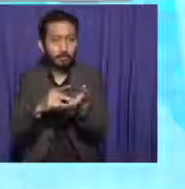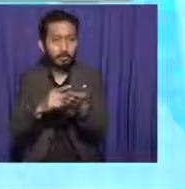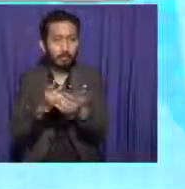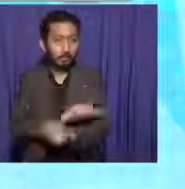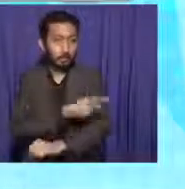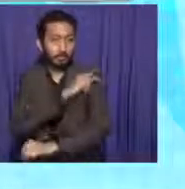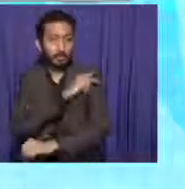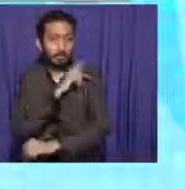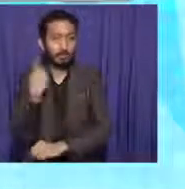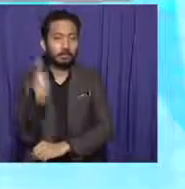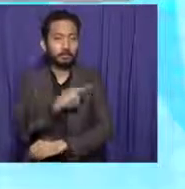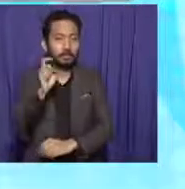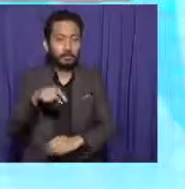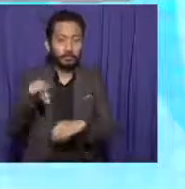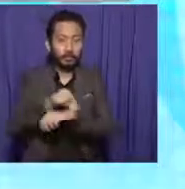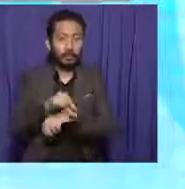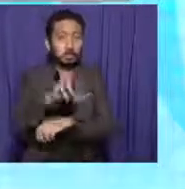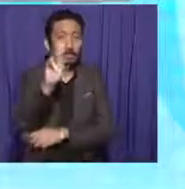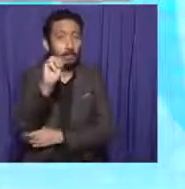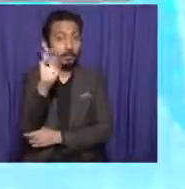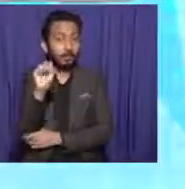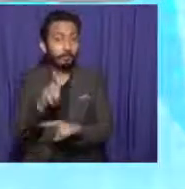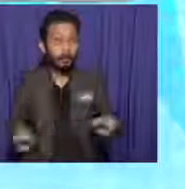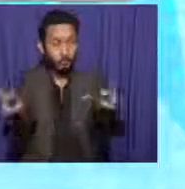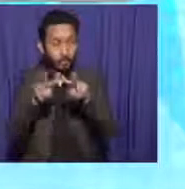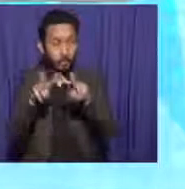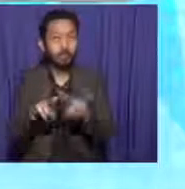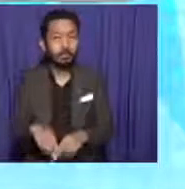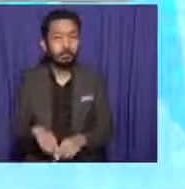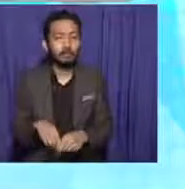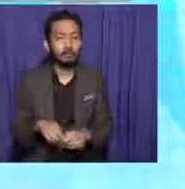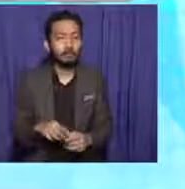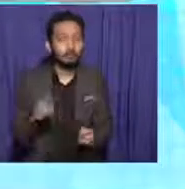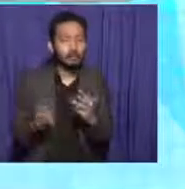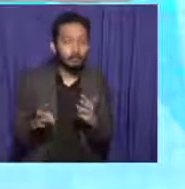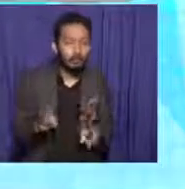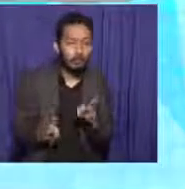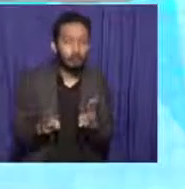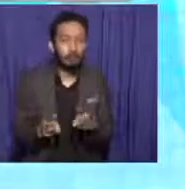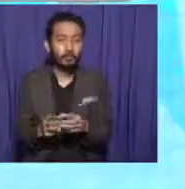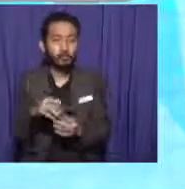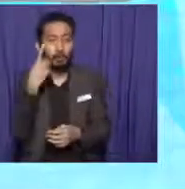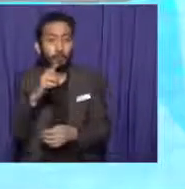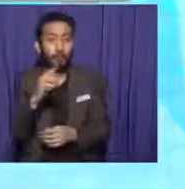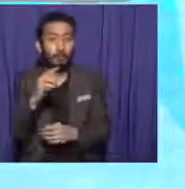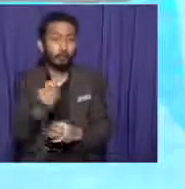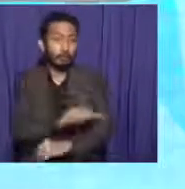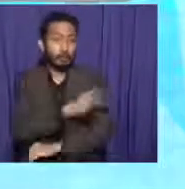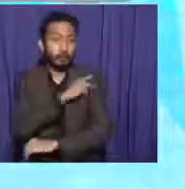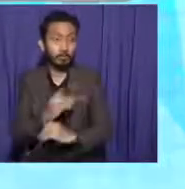need to use the RMS value. While for the peak power, we need to use the peak value.